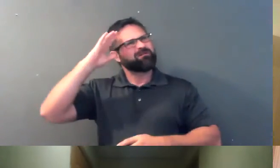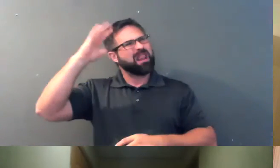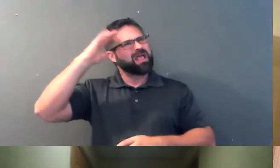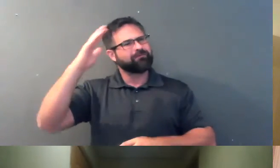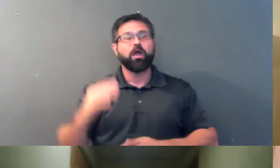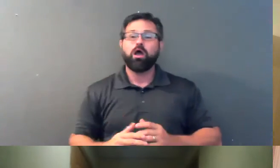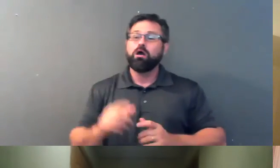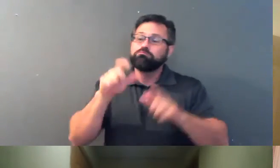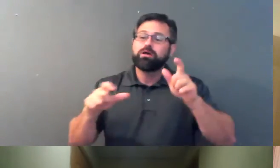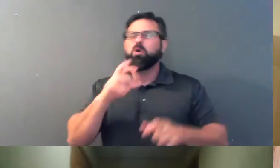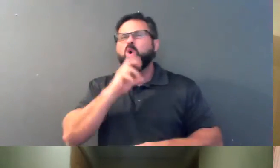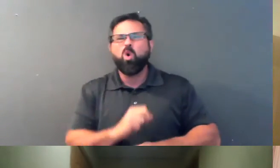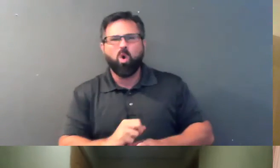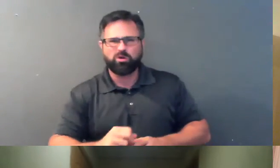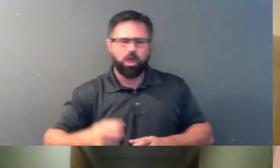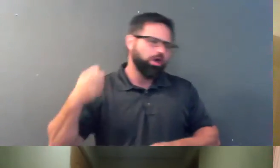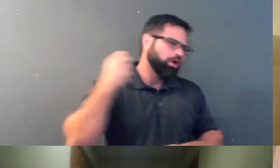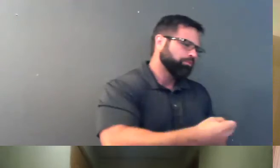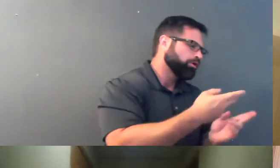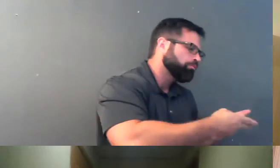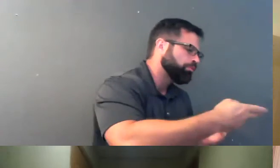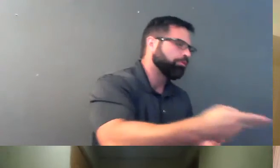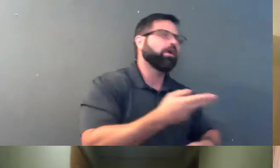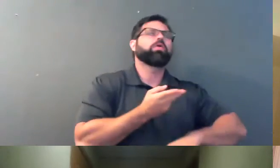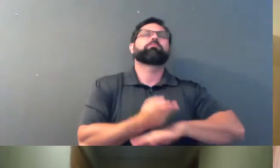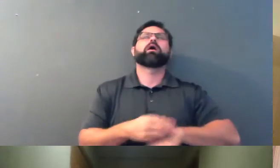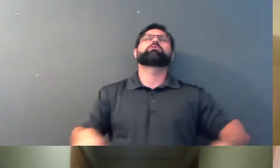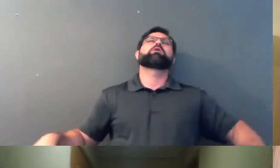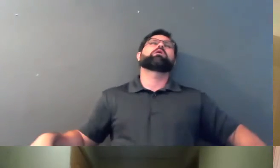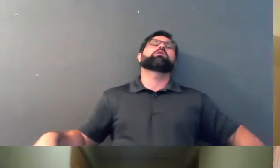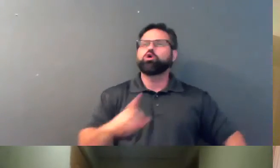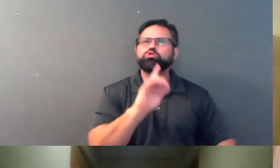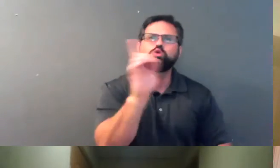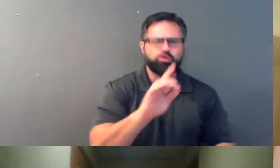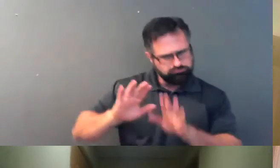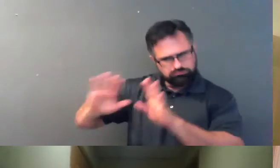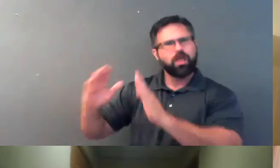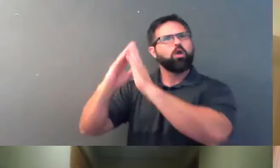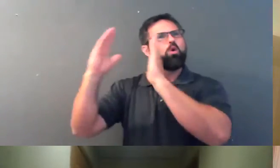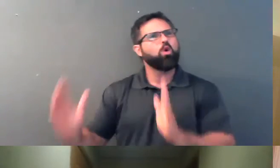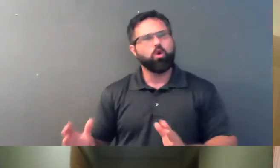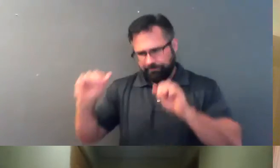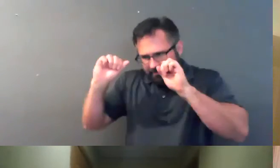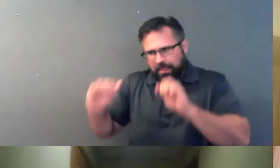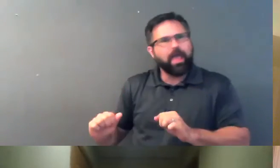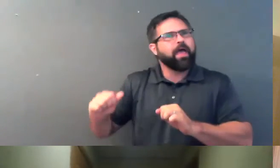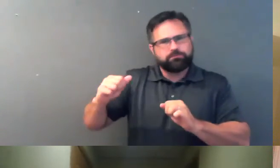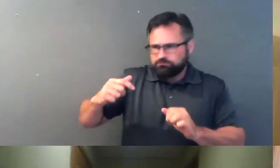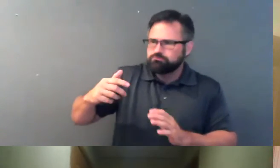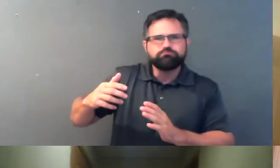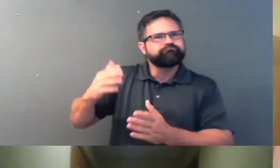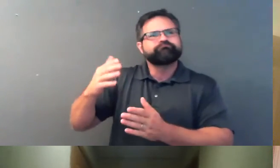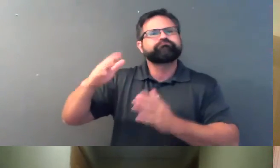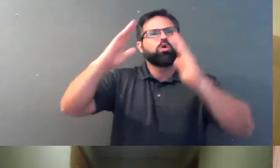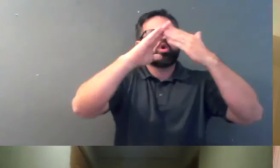imagination for older people along the lines of Article 19 of the UN CRPD. And also, of course, the